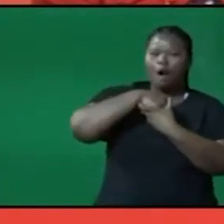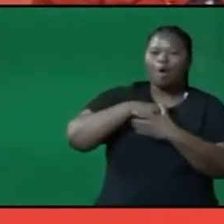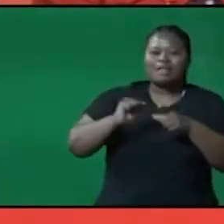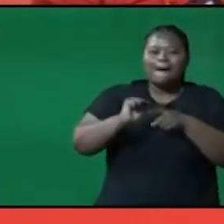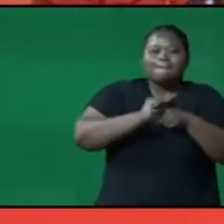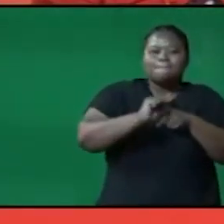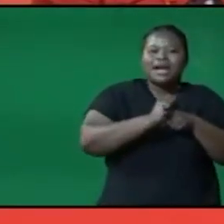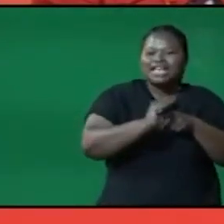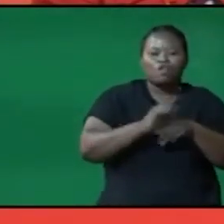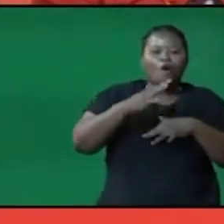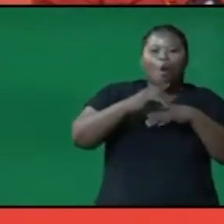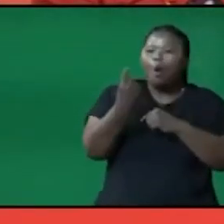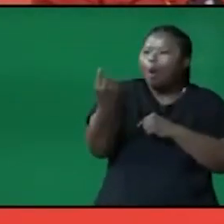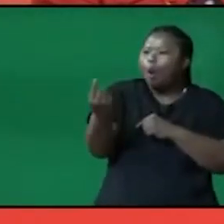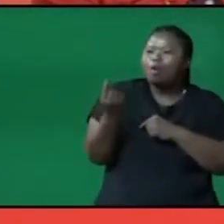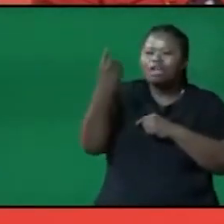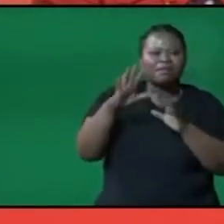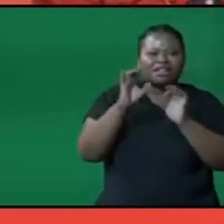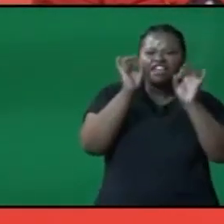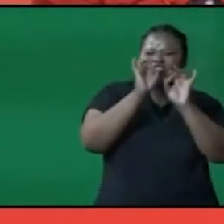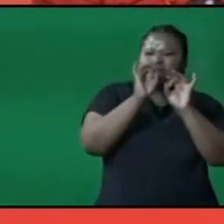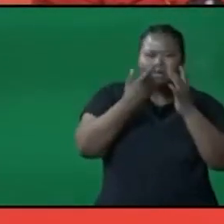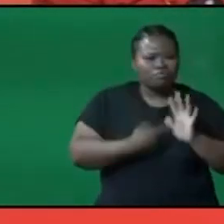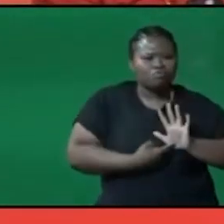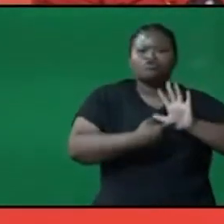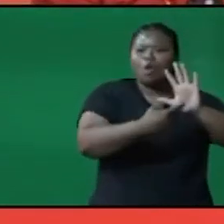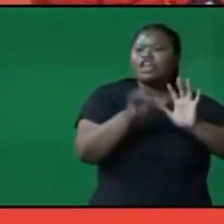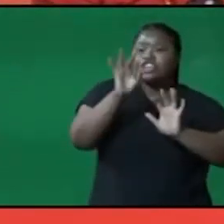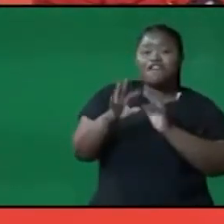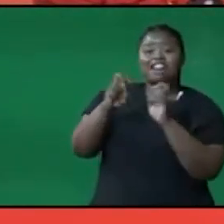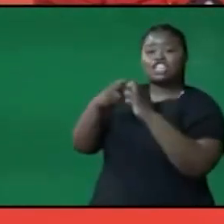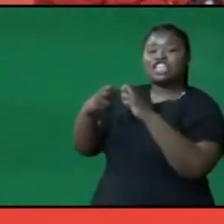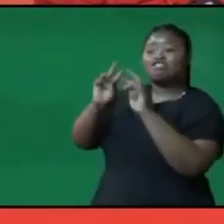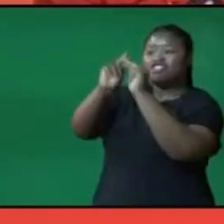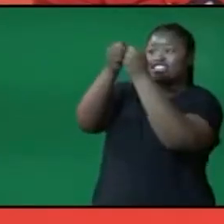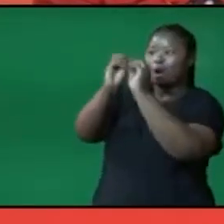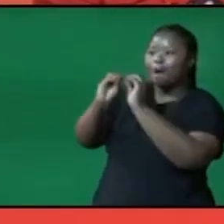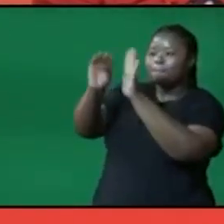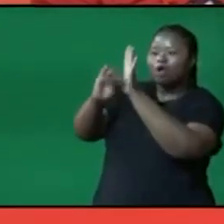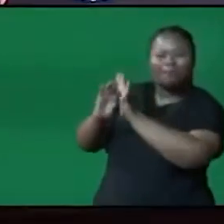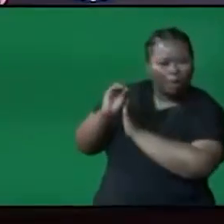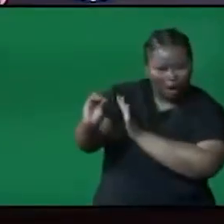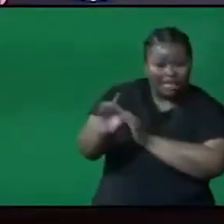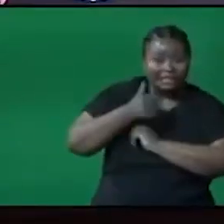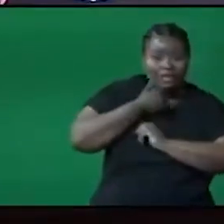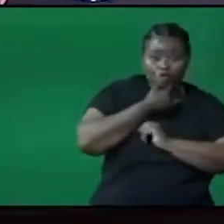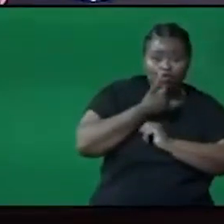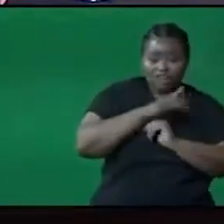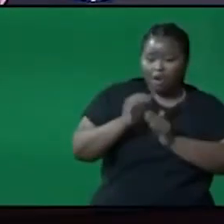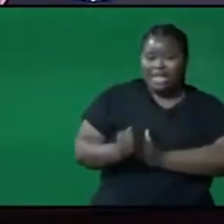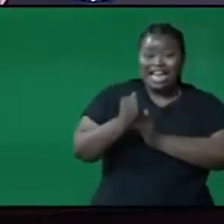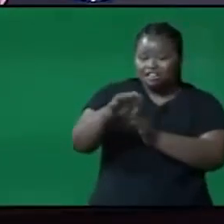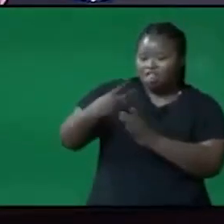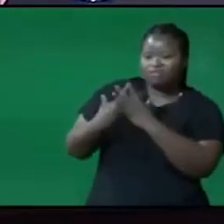practice of only be visible when there is a national program, and so as soon as the leadership